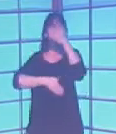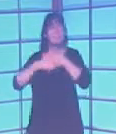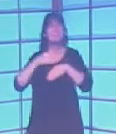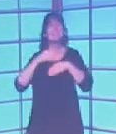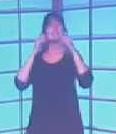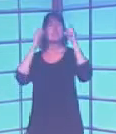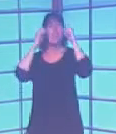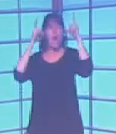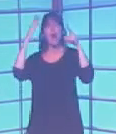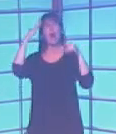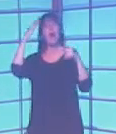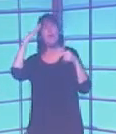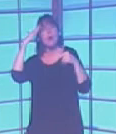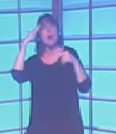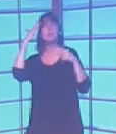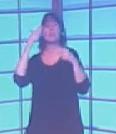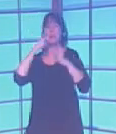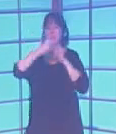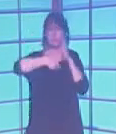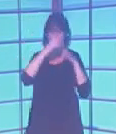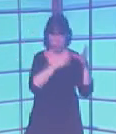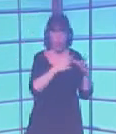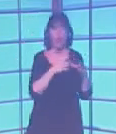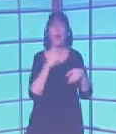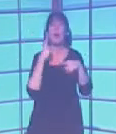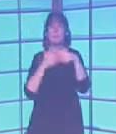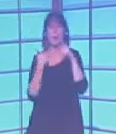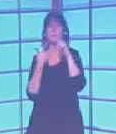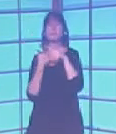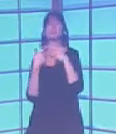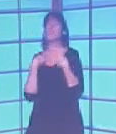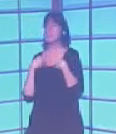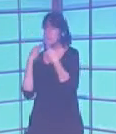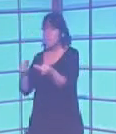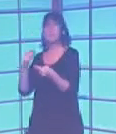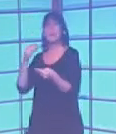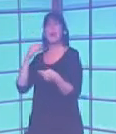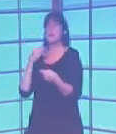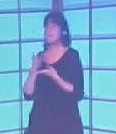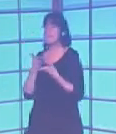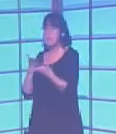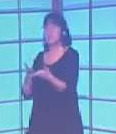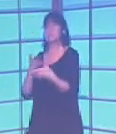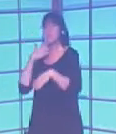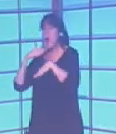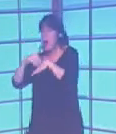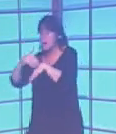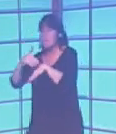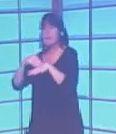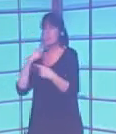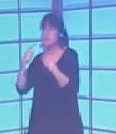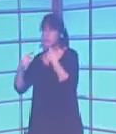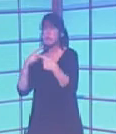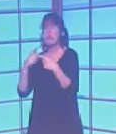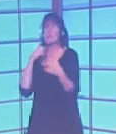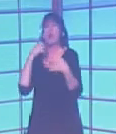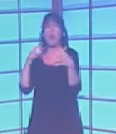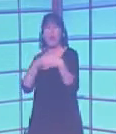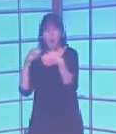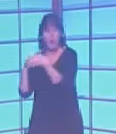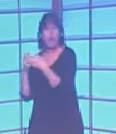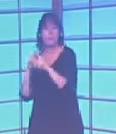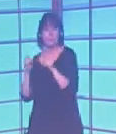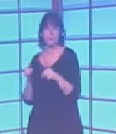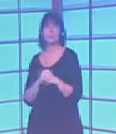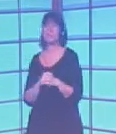a professional range of expert services to clubs, fans, fan groups and other partners. The following few slides